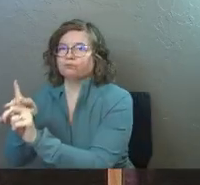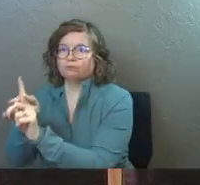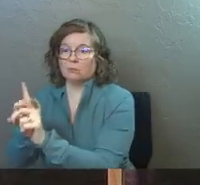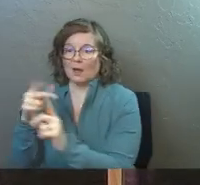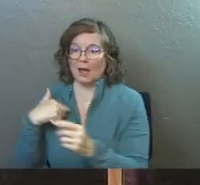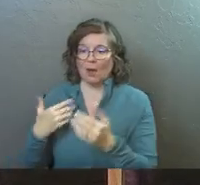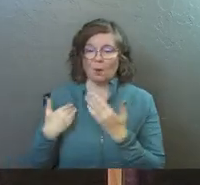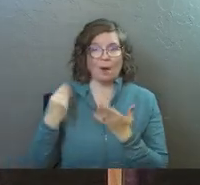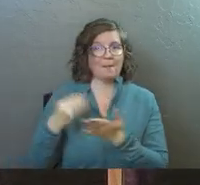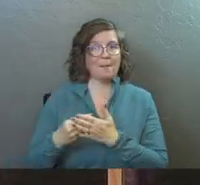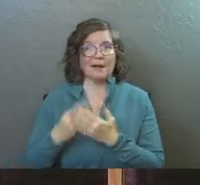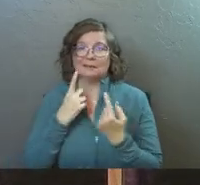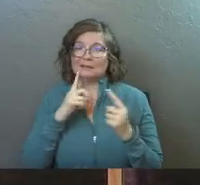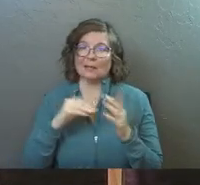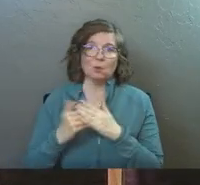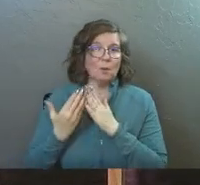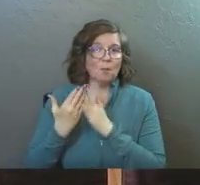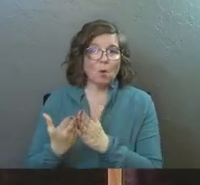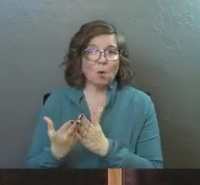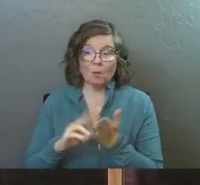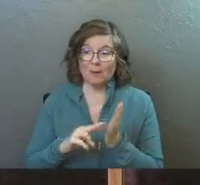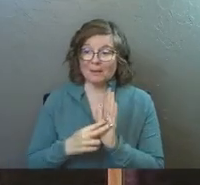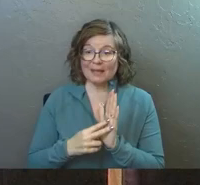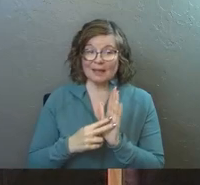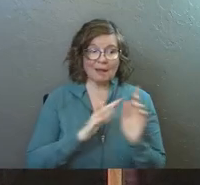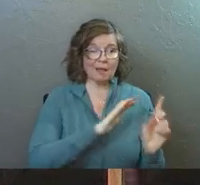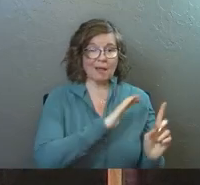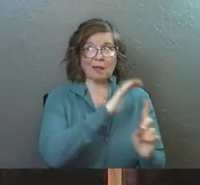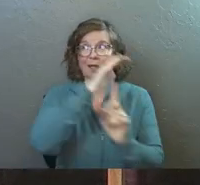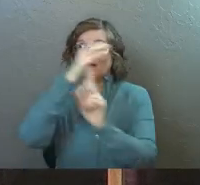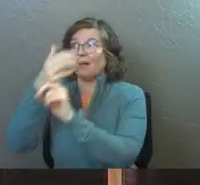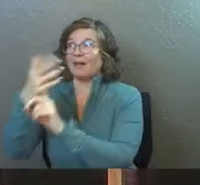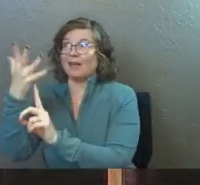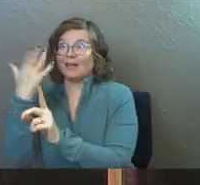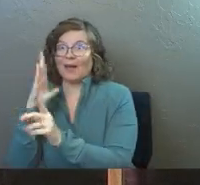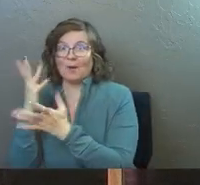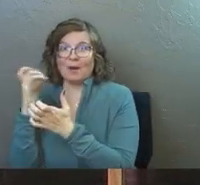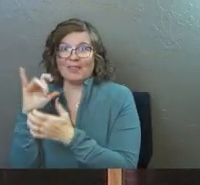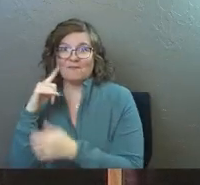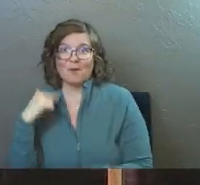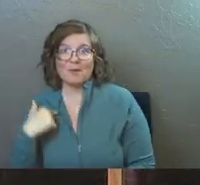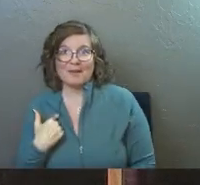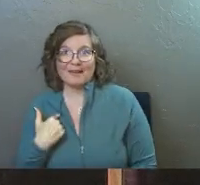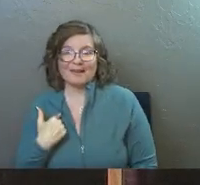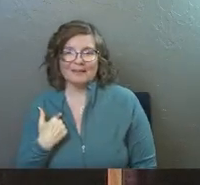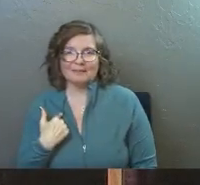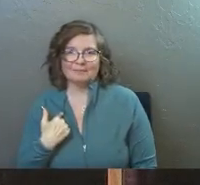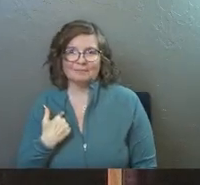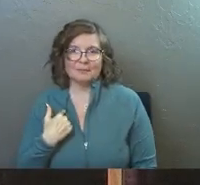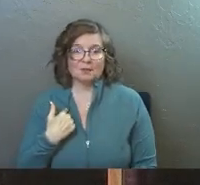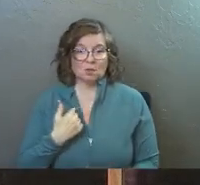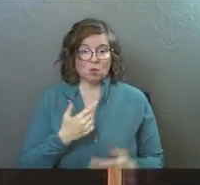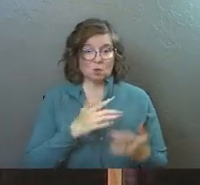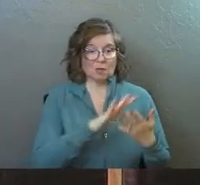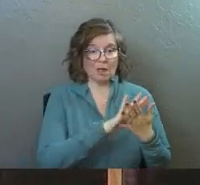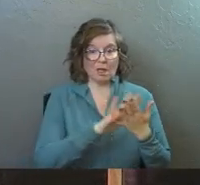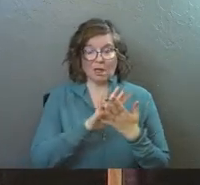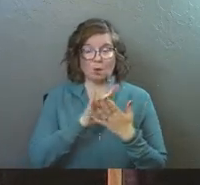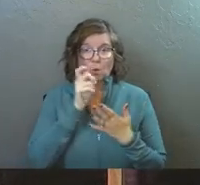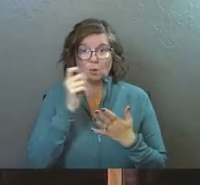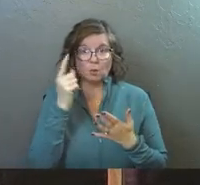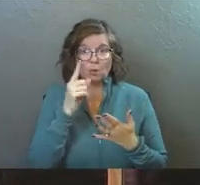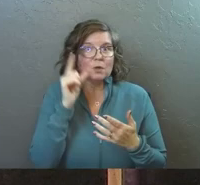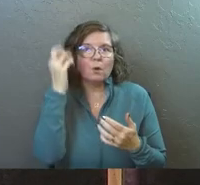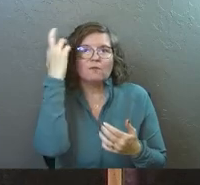and a new boat. So God must want that for me. Amen. So we fill in the missing frames in our own imagination. We don't